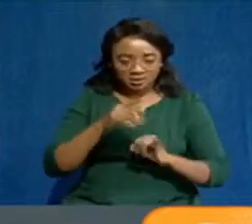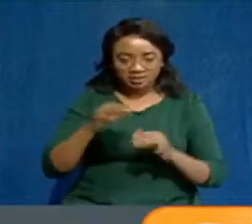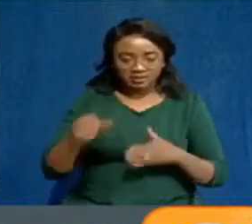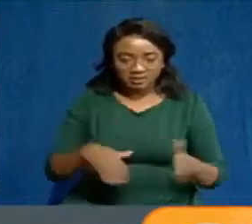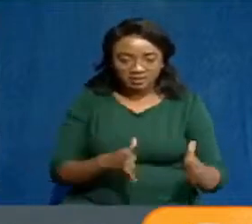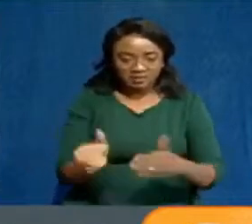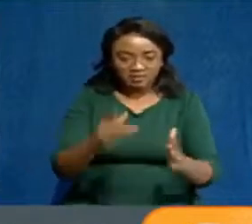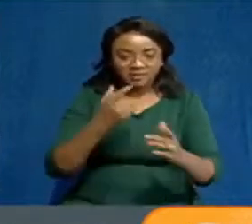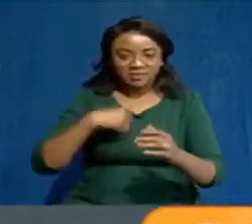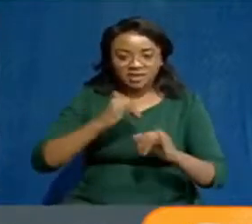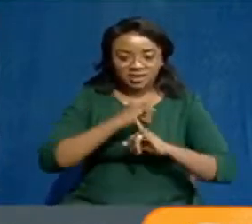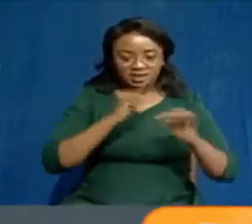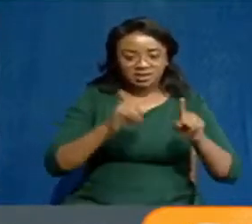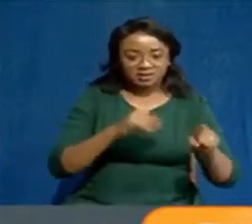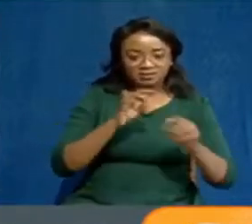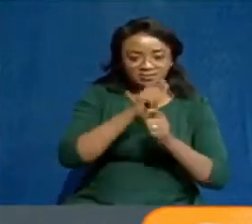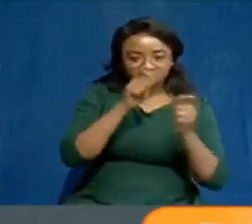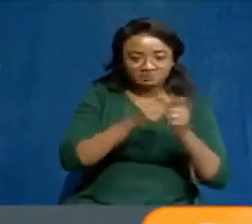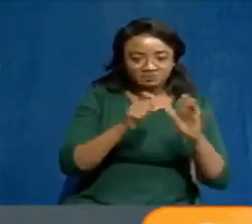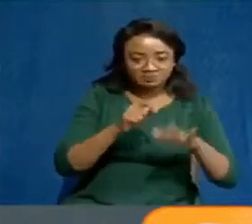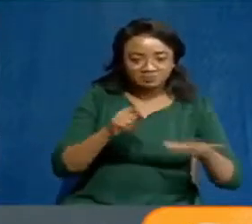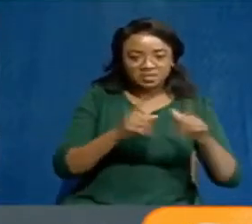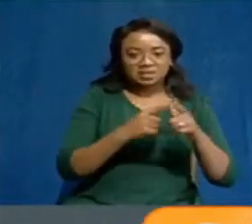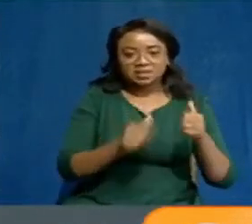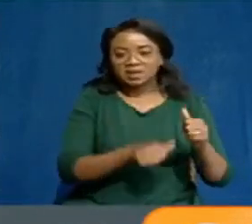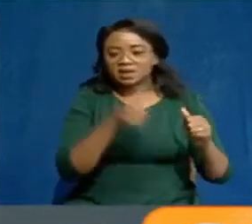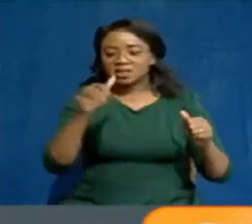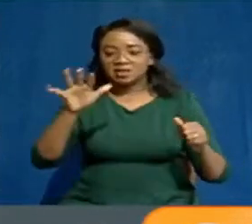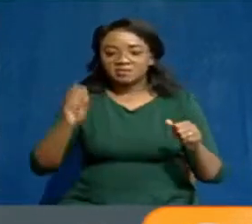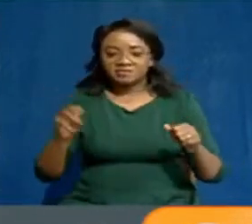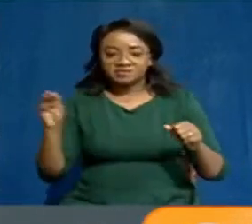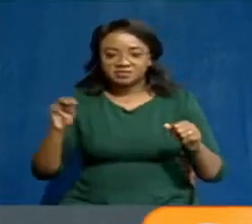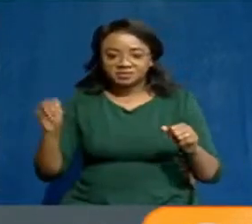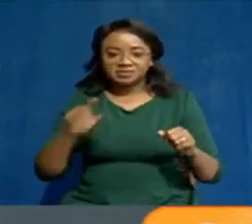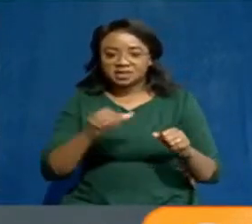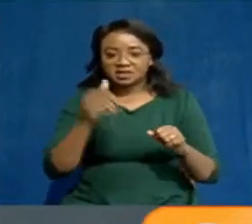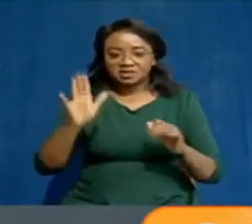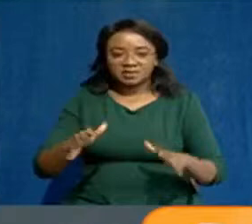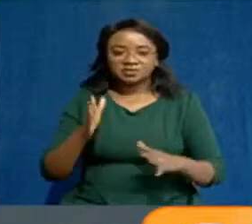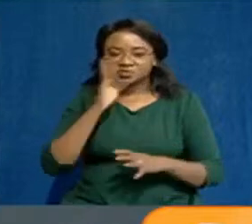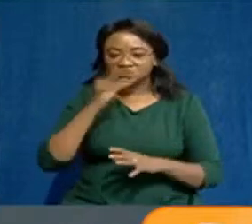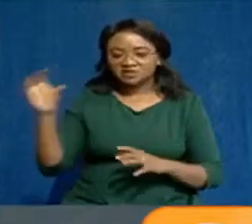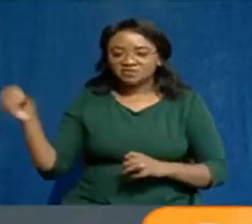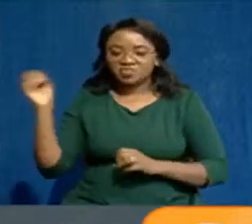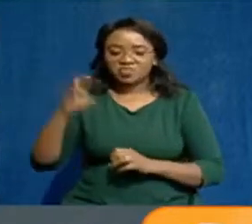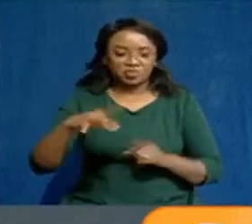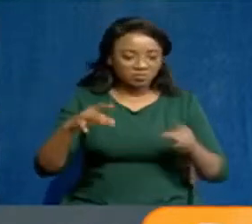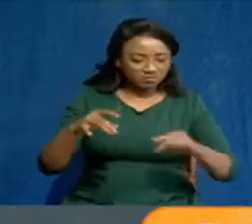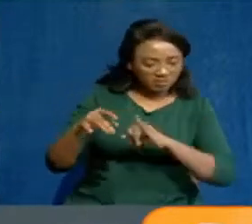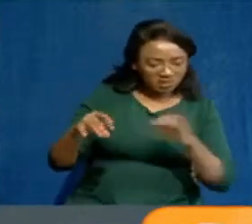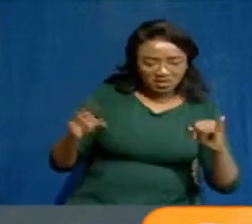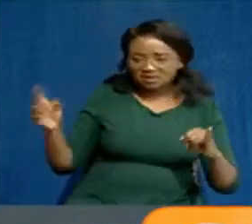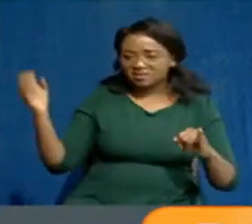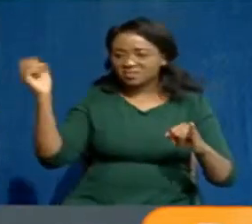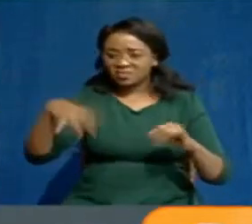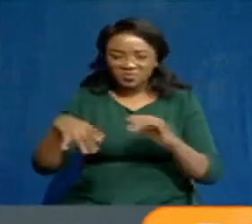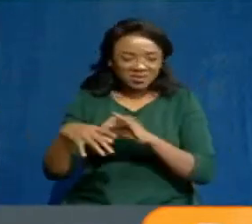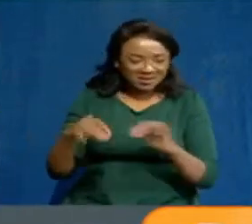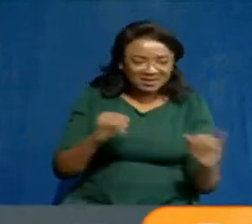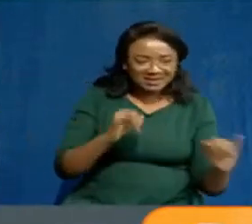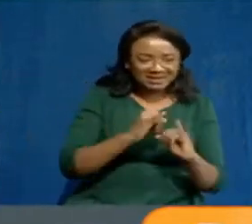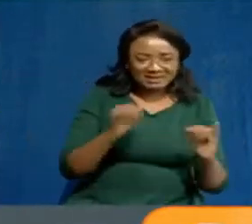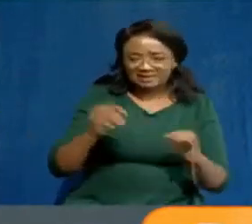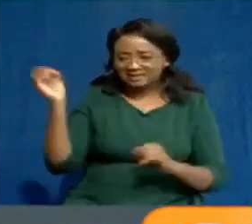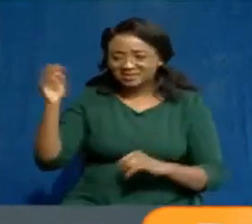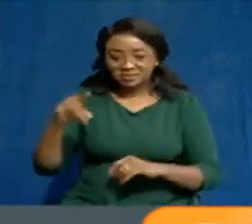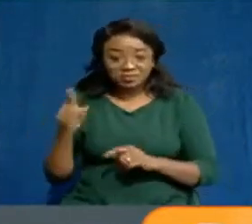site. 50 meters down the line, someone is dumping fresh waste. So that begs the question, is this a sustainable model? Mm.